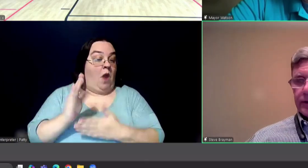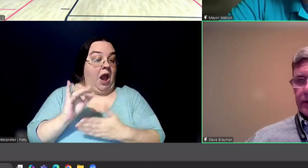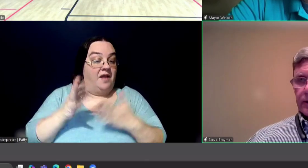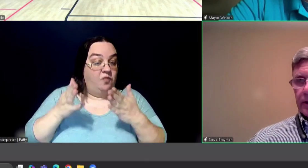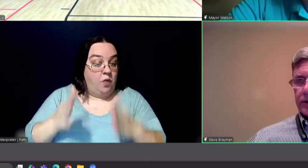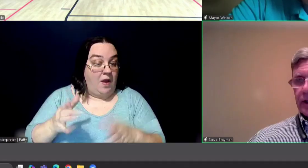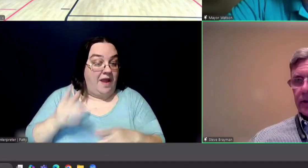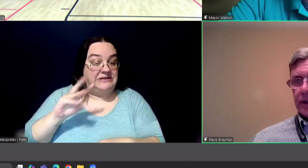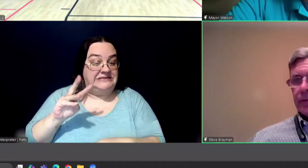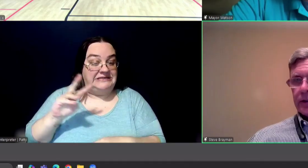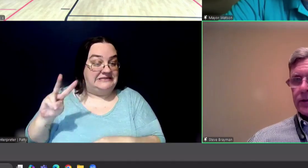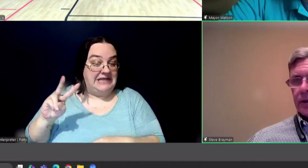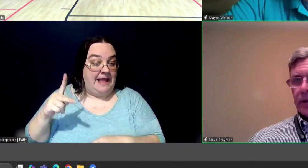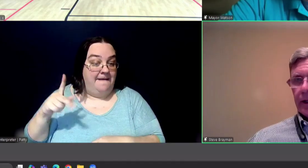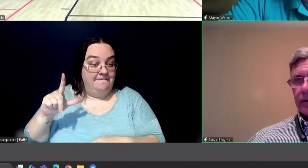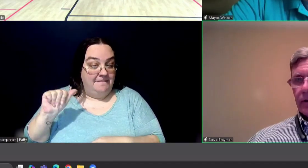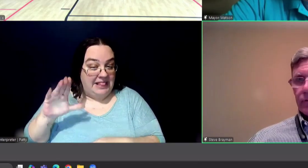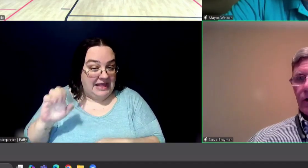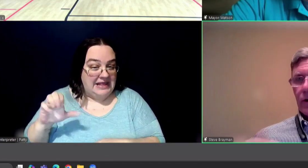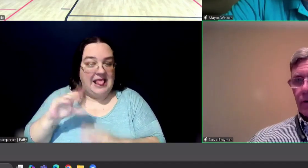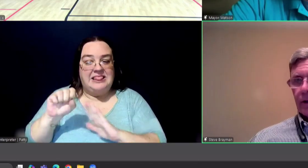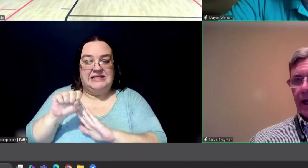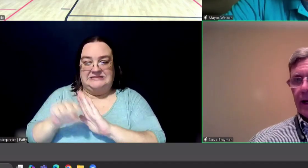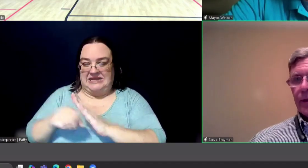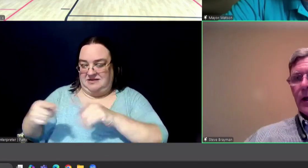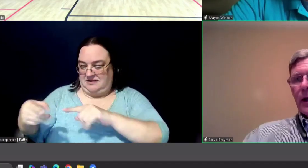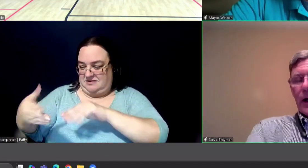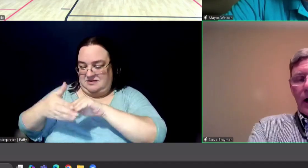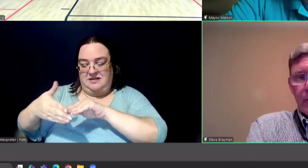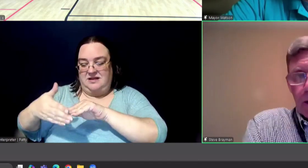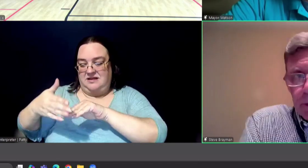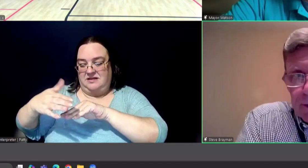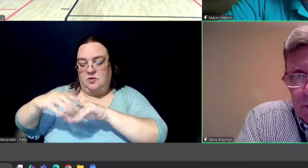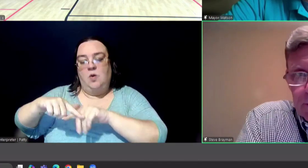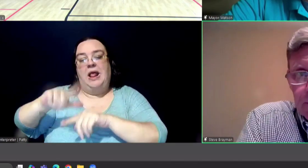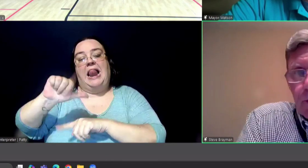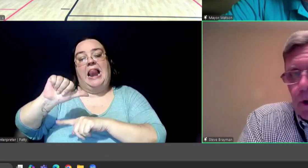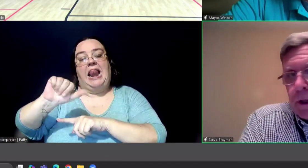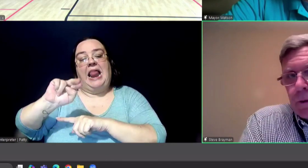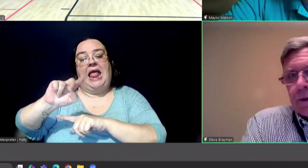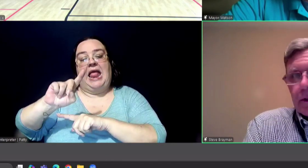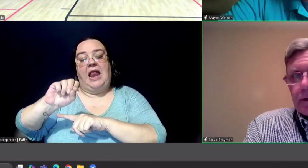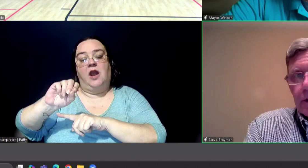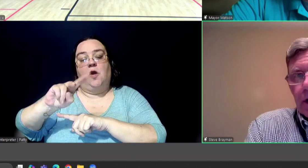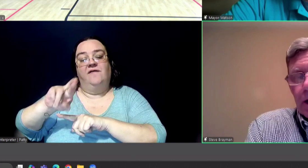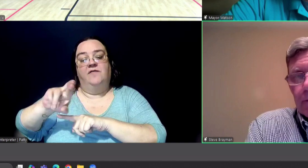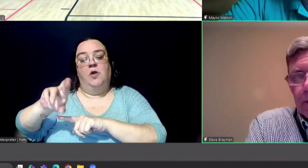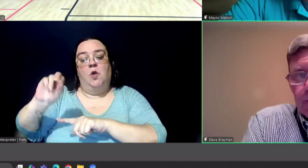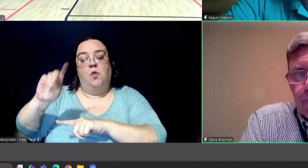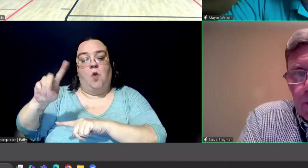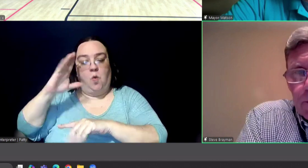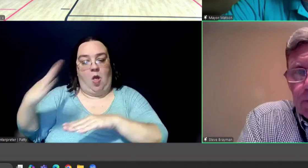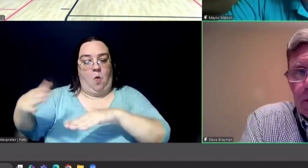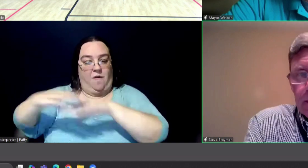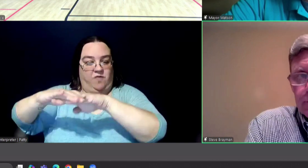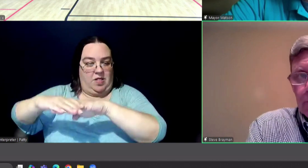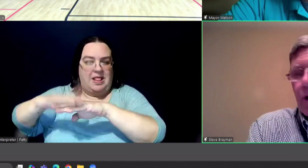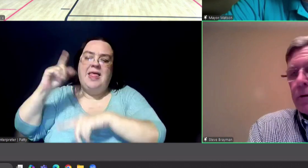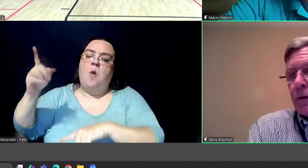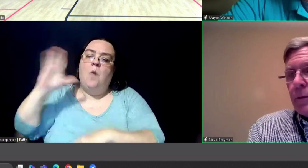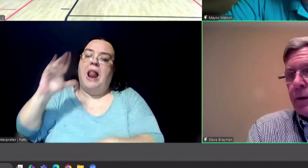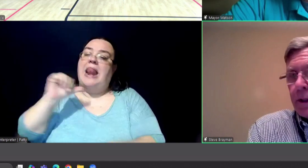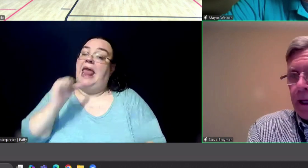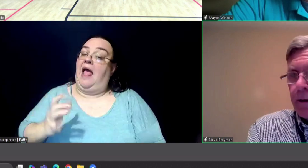62nd place in the states up next to Landover Road overlap. I believe they're going to be working with us informally because